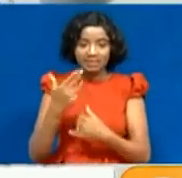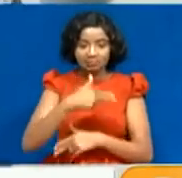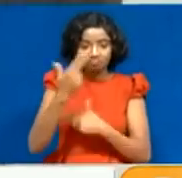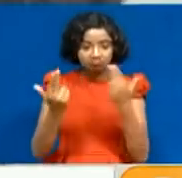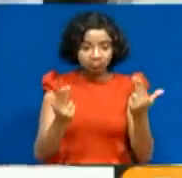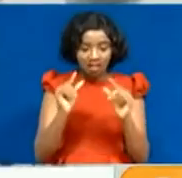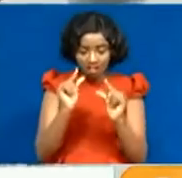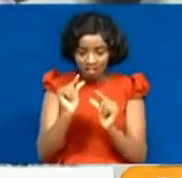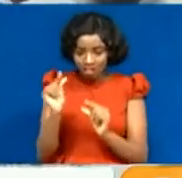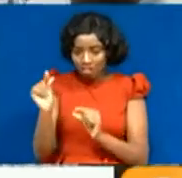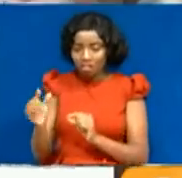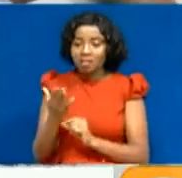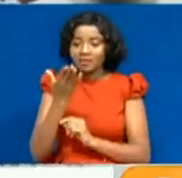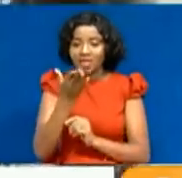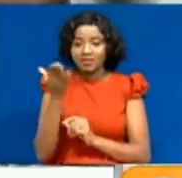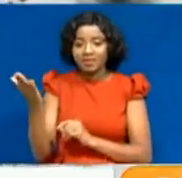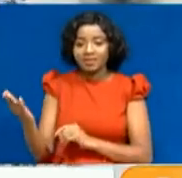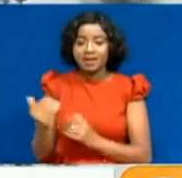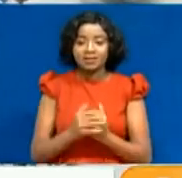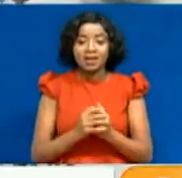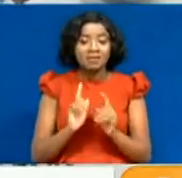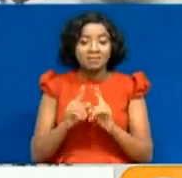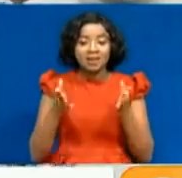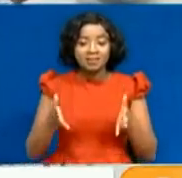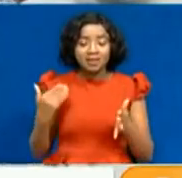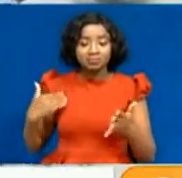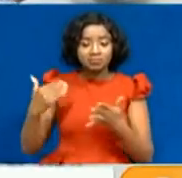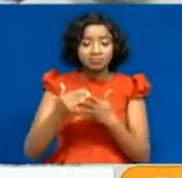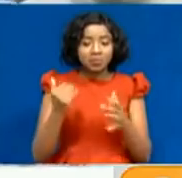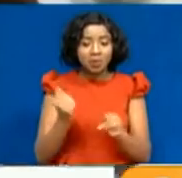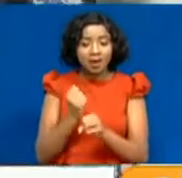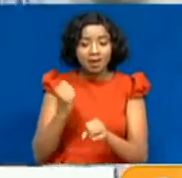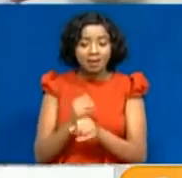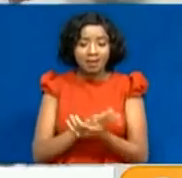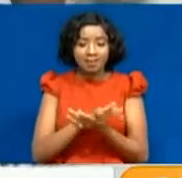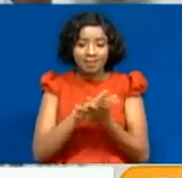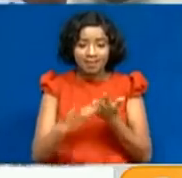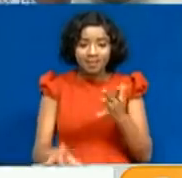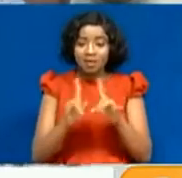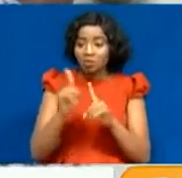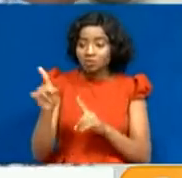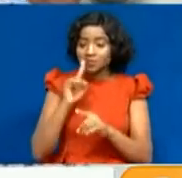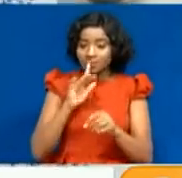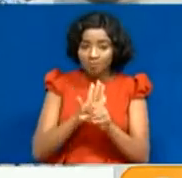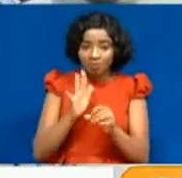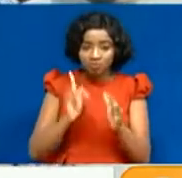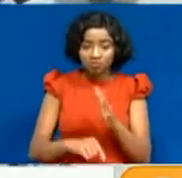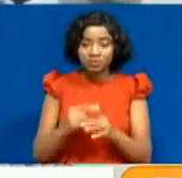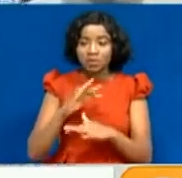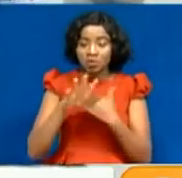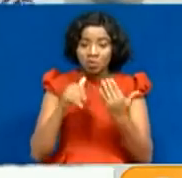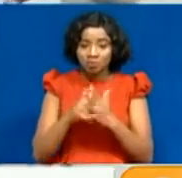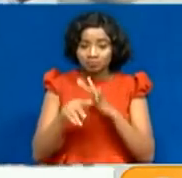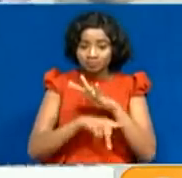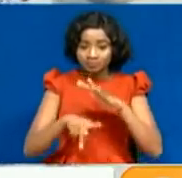why it is. I know he was meaning theater, but nothing has been done today. Nothing has been done today. He even assured us that every primary school and secondary